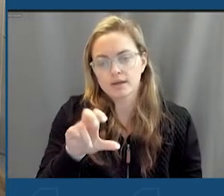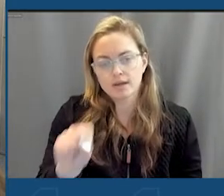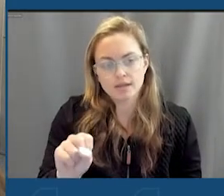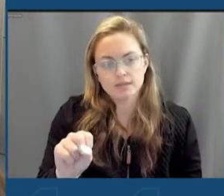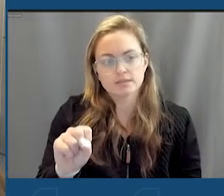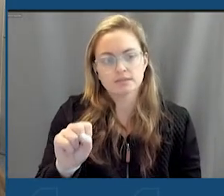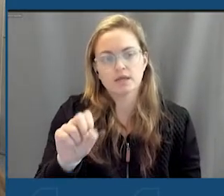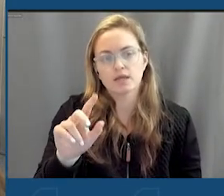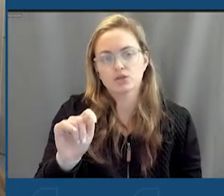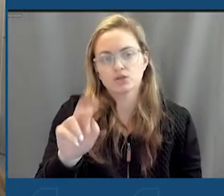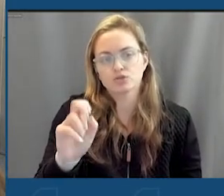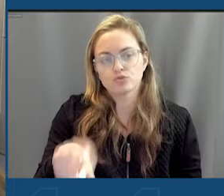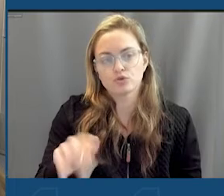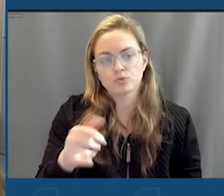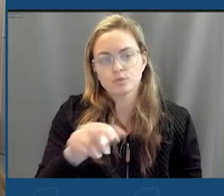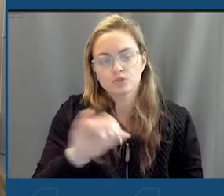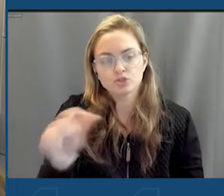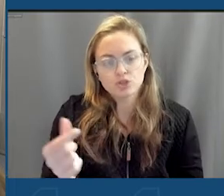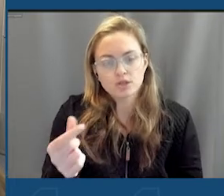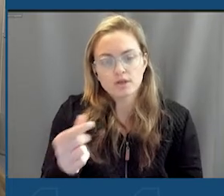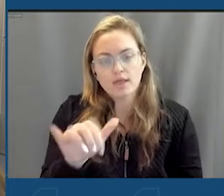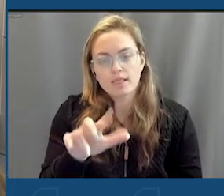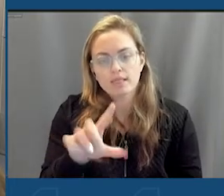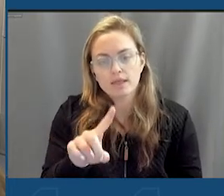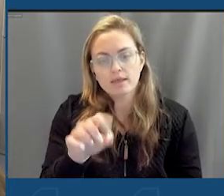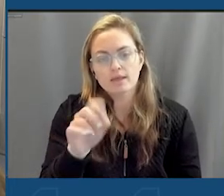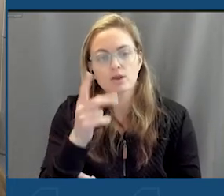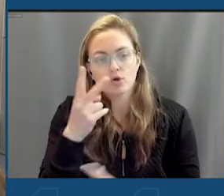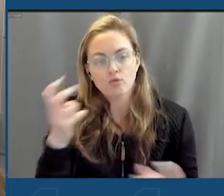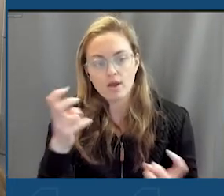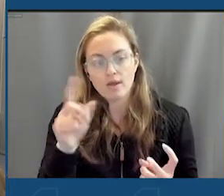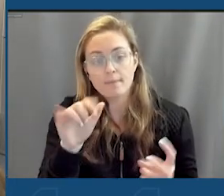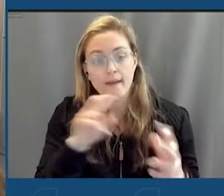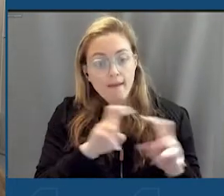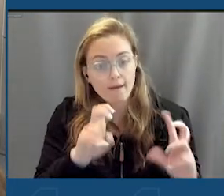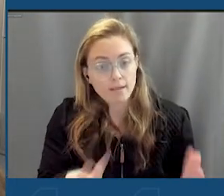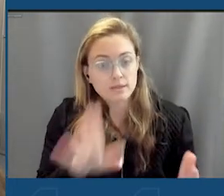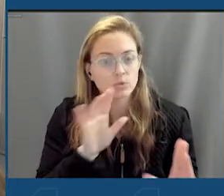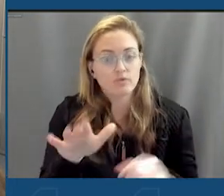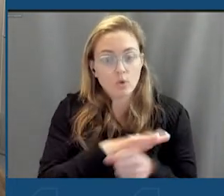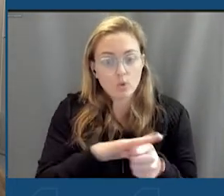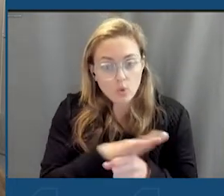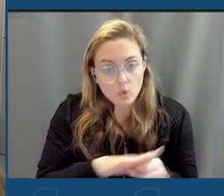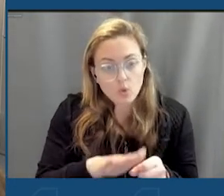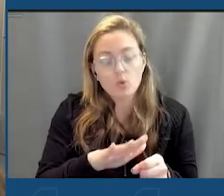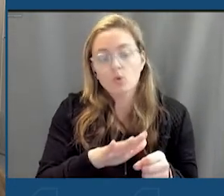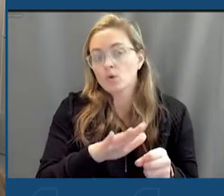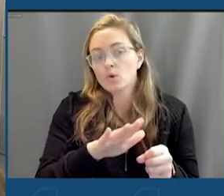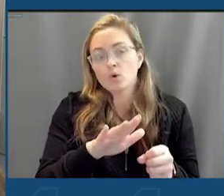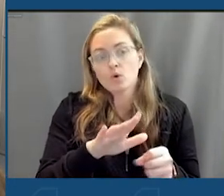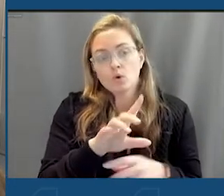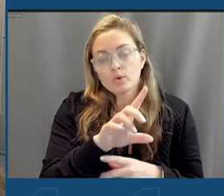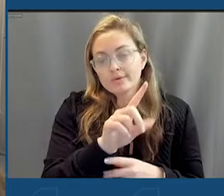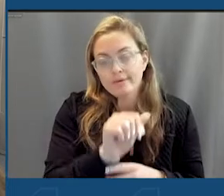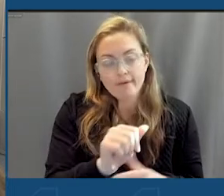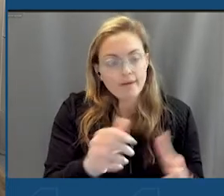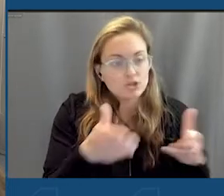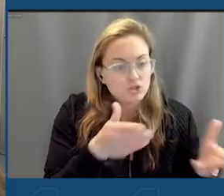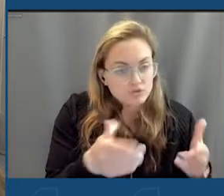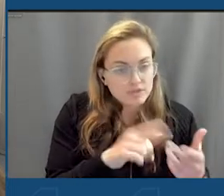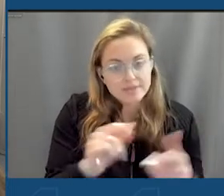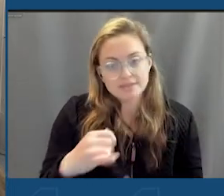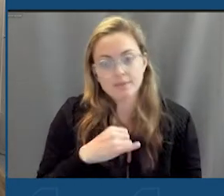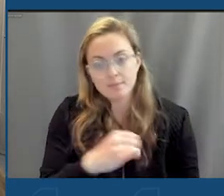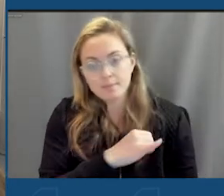Andrew Munson, Lead Crime Analyst from the Analysis Center. We have our local DAs, sheriffs, law enforcement. We have Mayor Gary McCarthy and Mayor